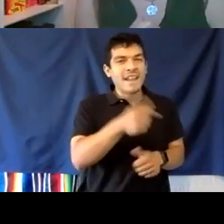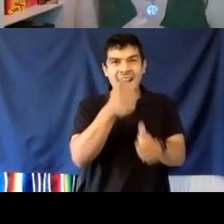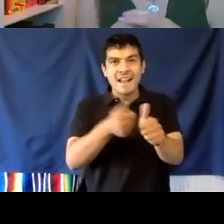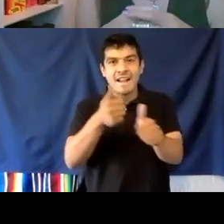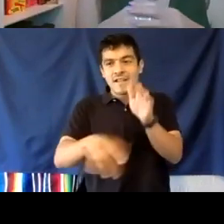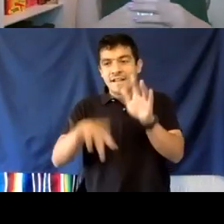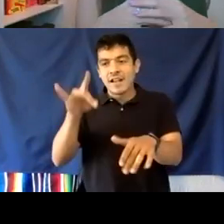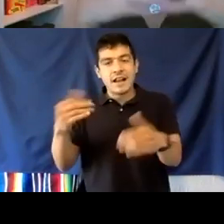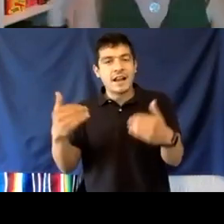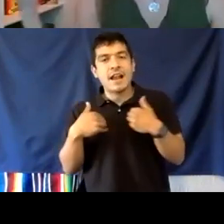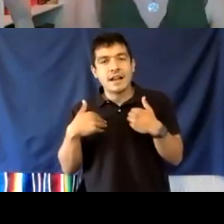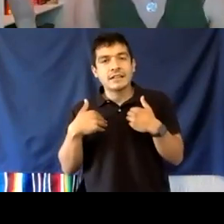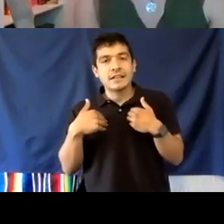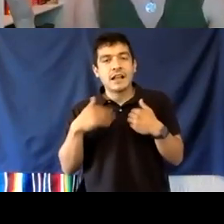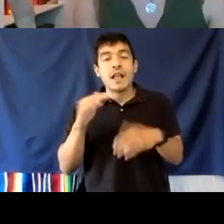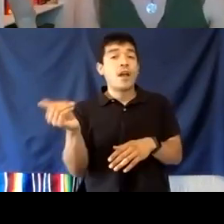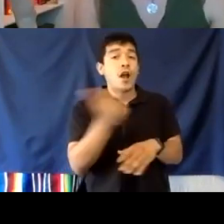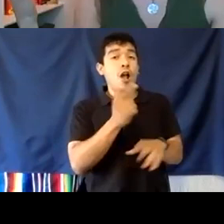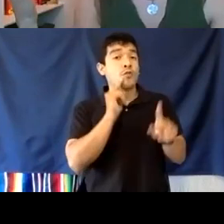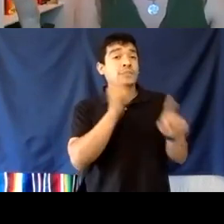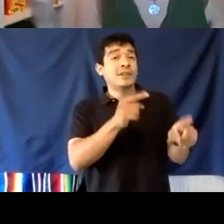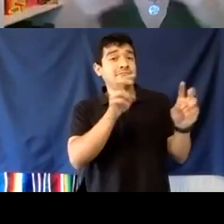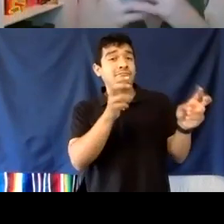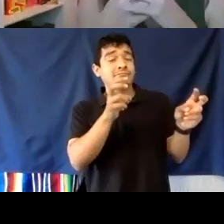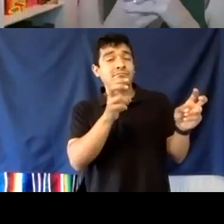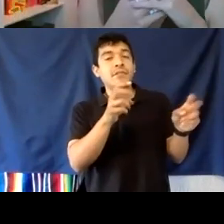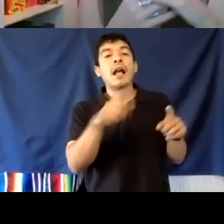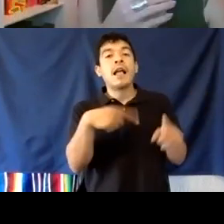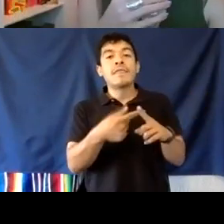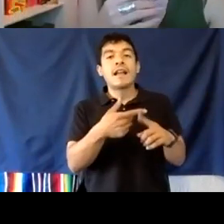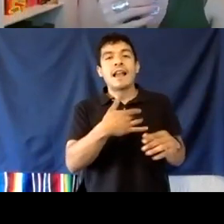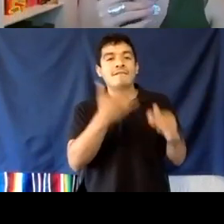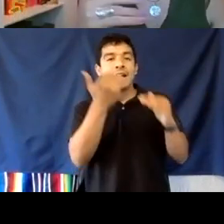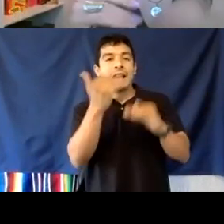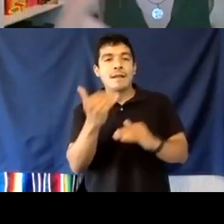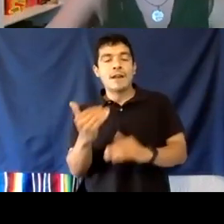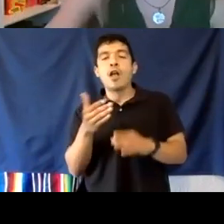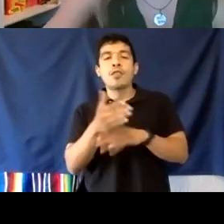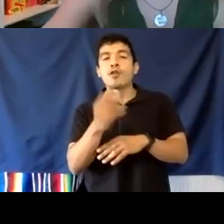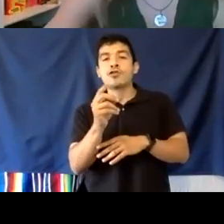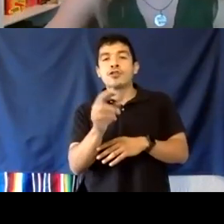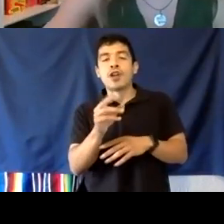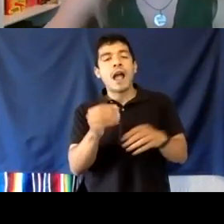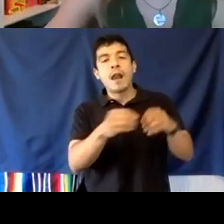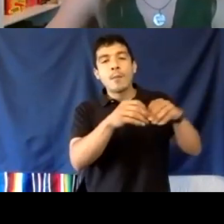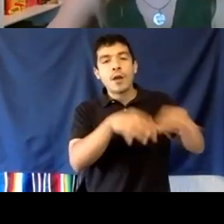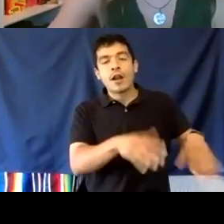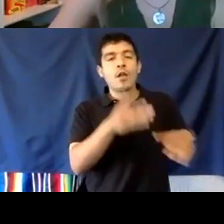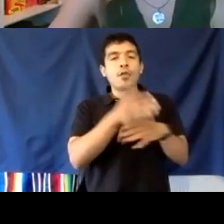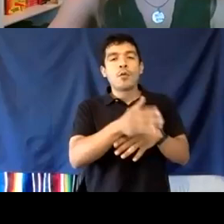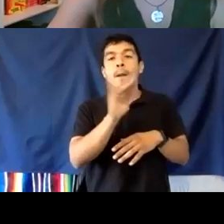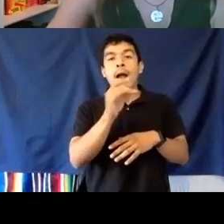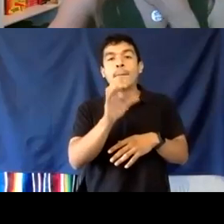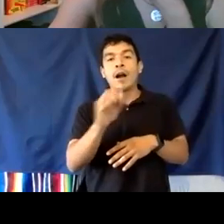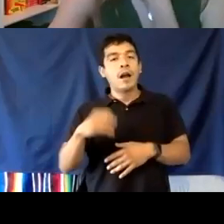finding has the all respondents survey response, and then a breakdown for gender, and then a breakdown for BIPOC and